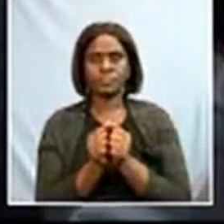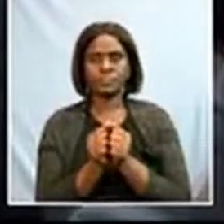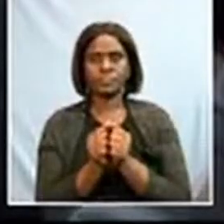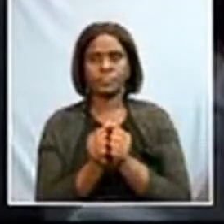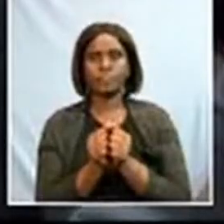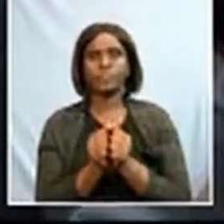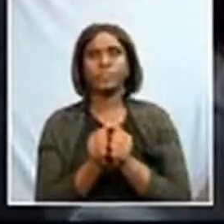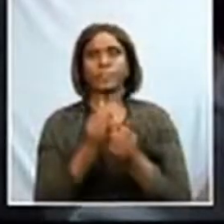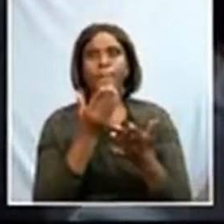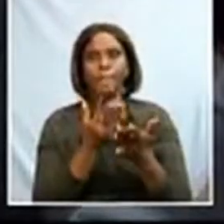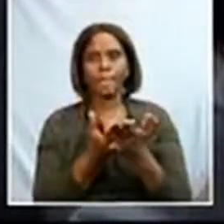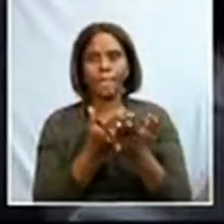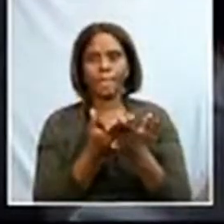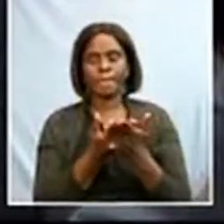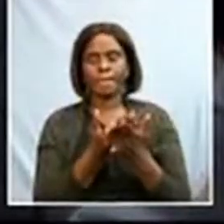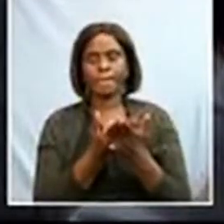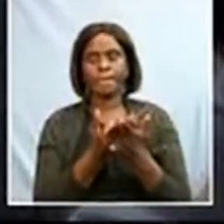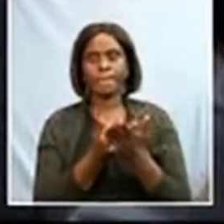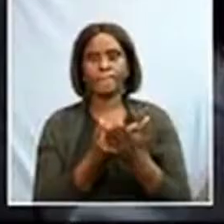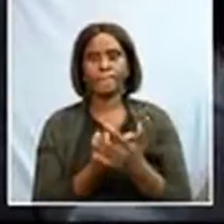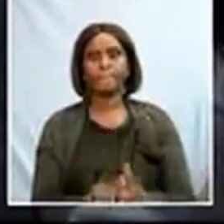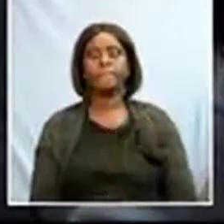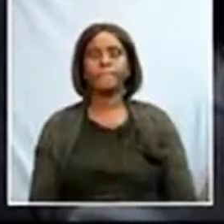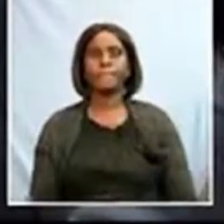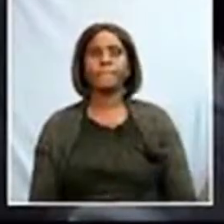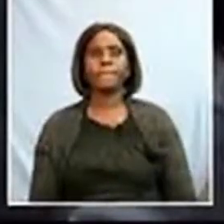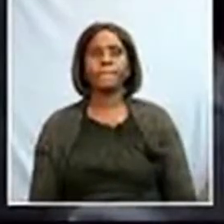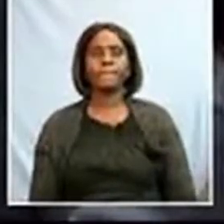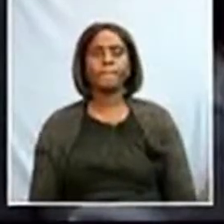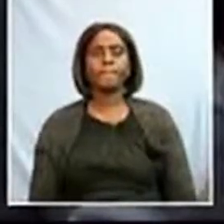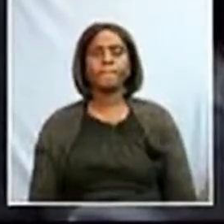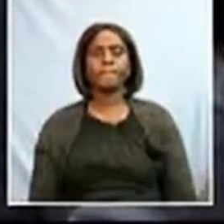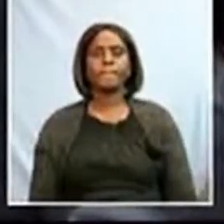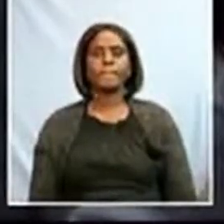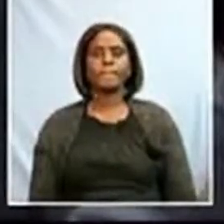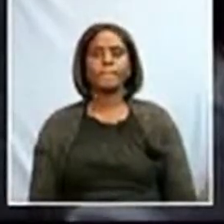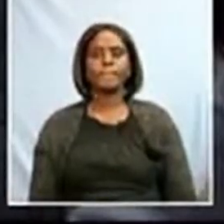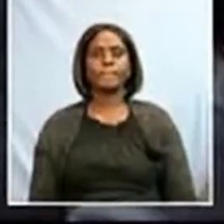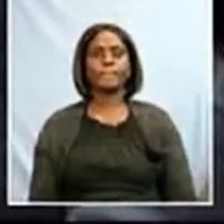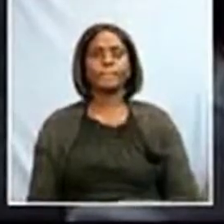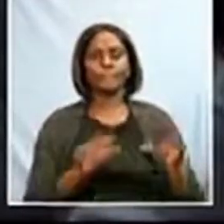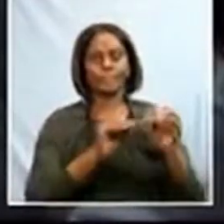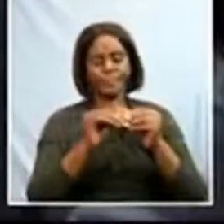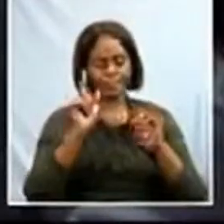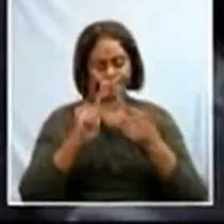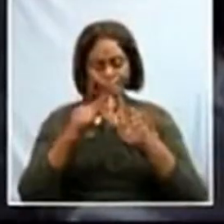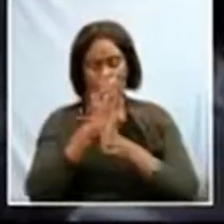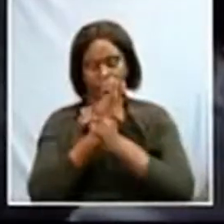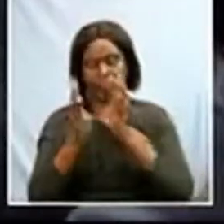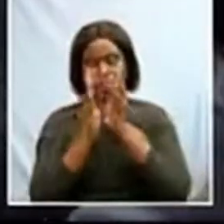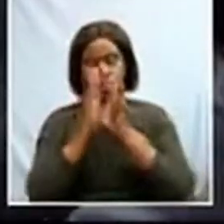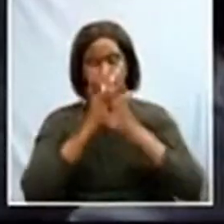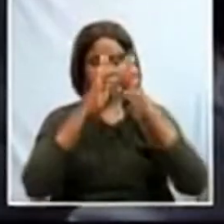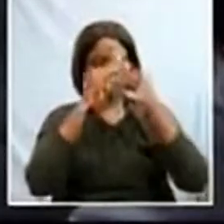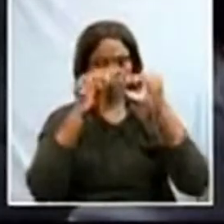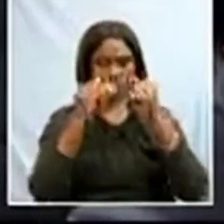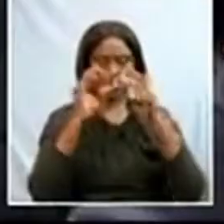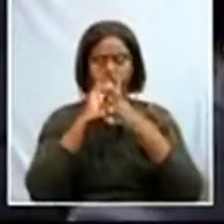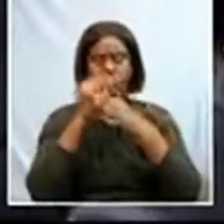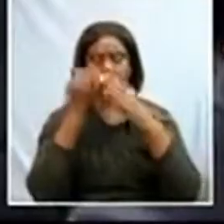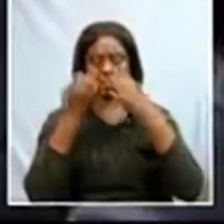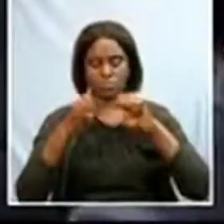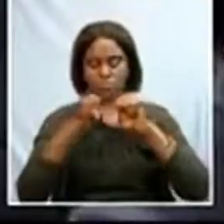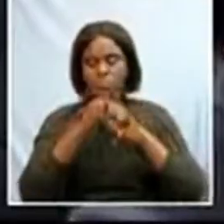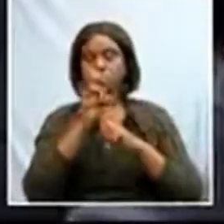at least for, it would have actually gone to build houses or even